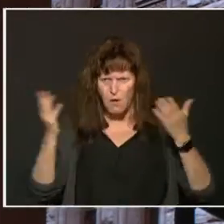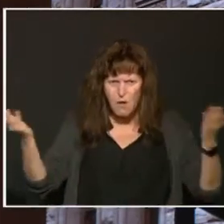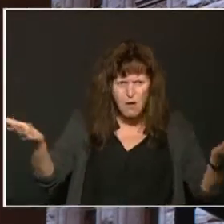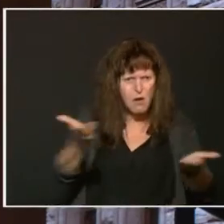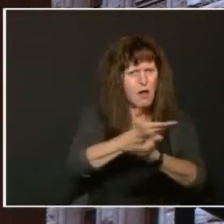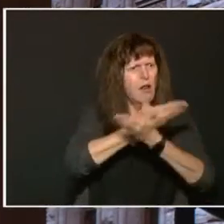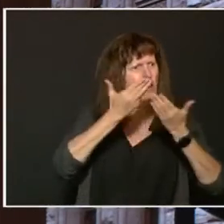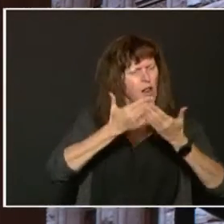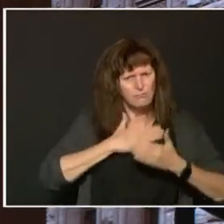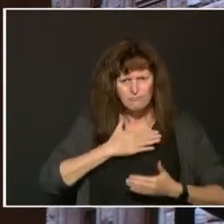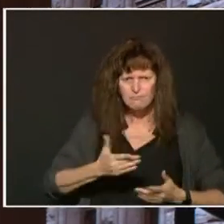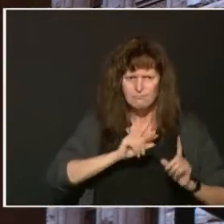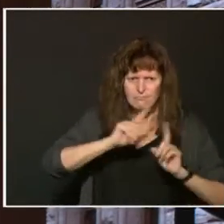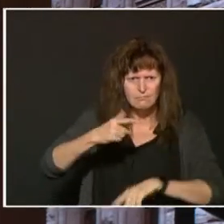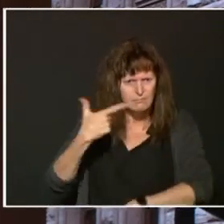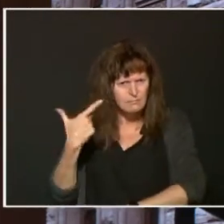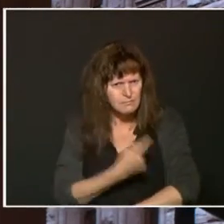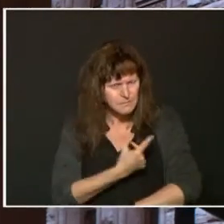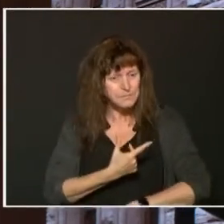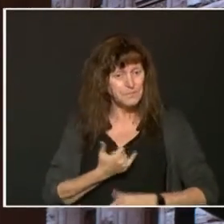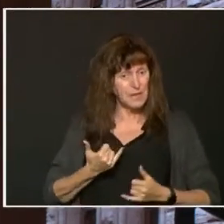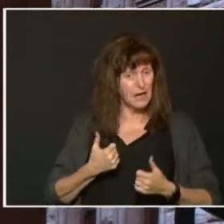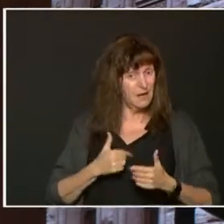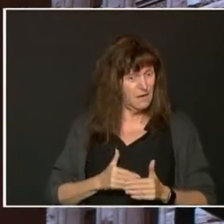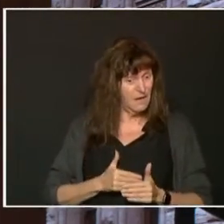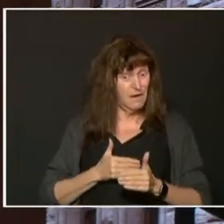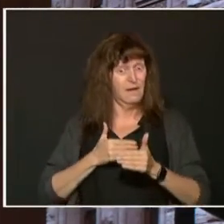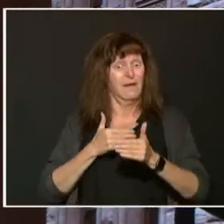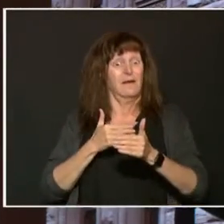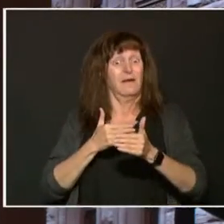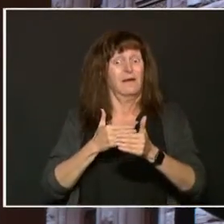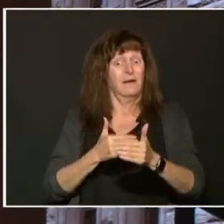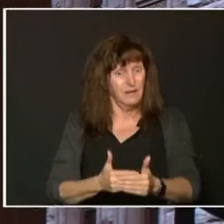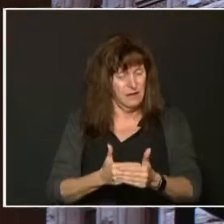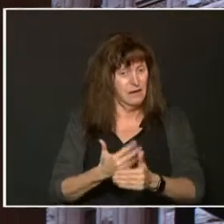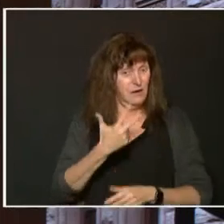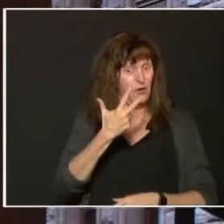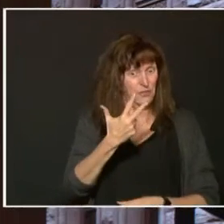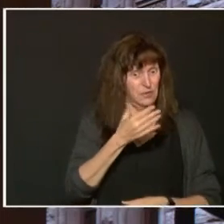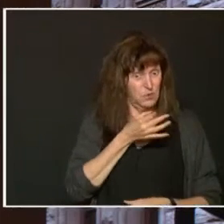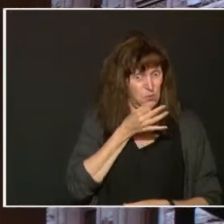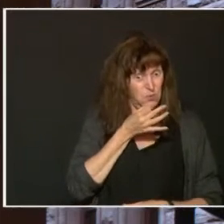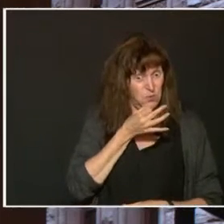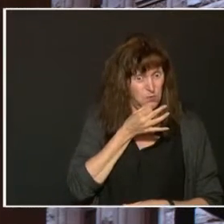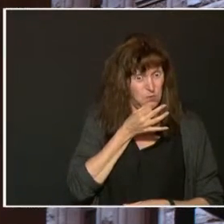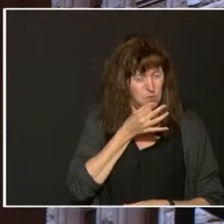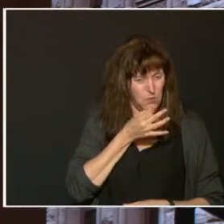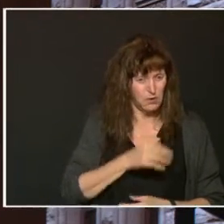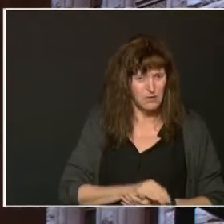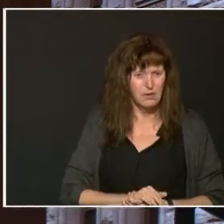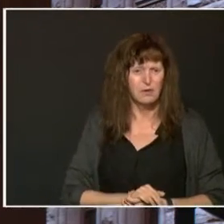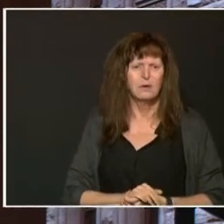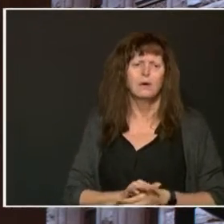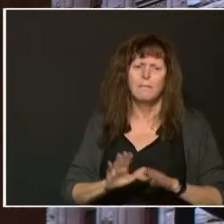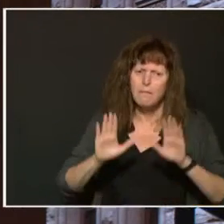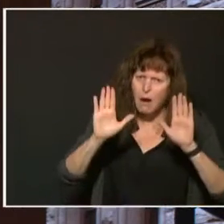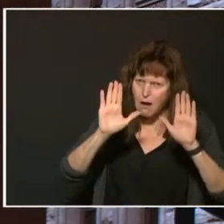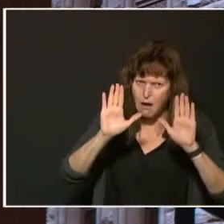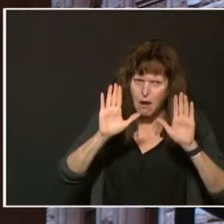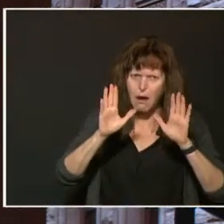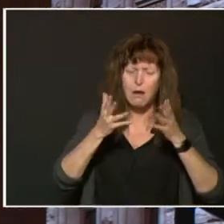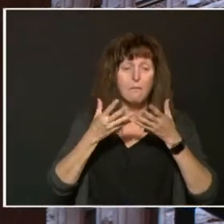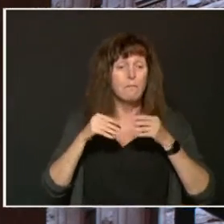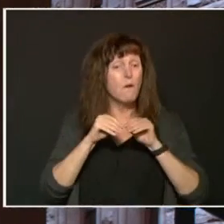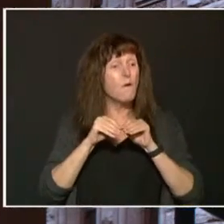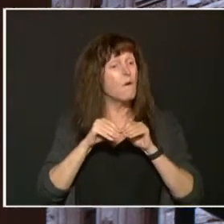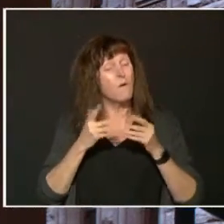in a very good position, as Dr. Yaffe has outlined. But there is more to be done. As Dr. Yaffe